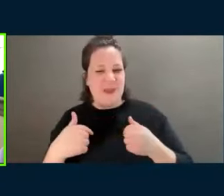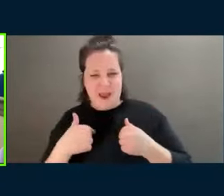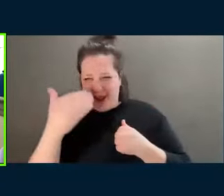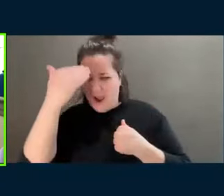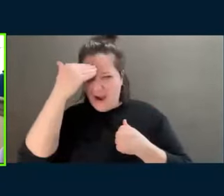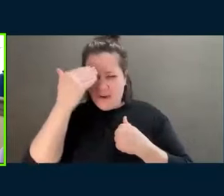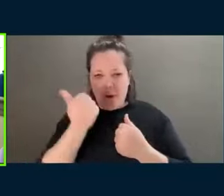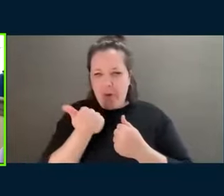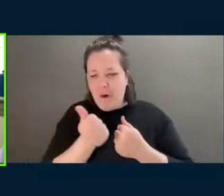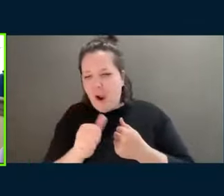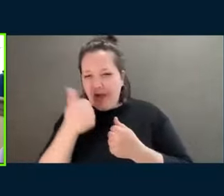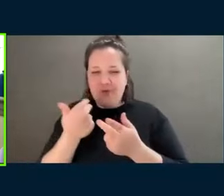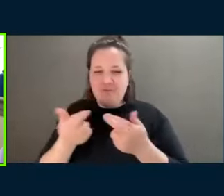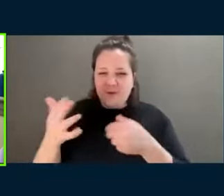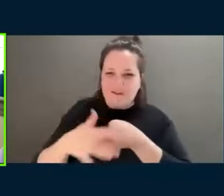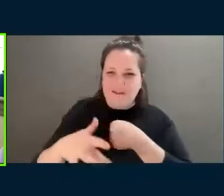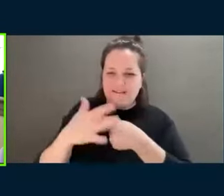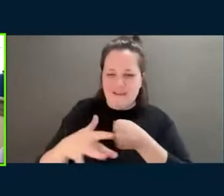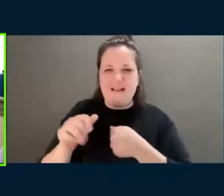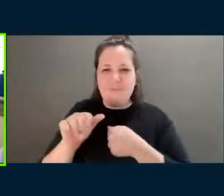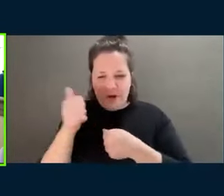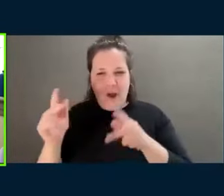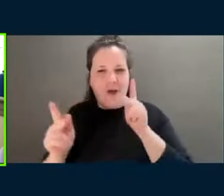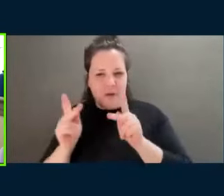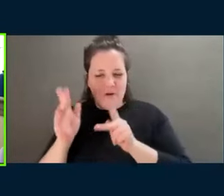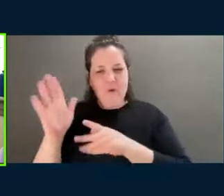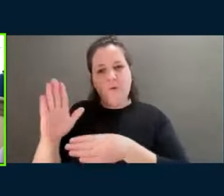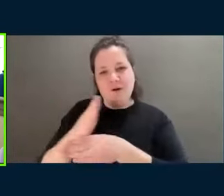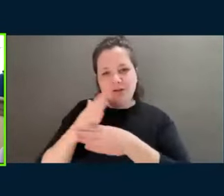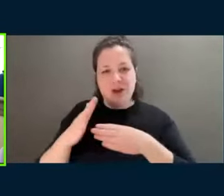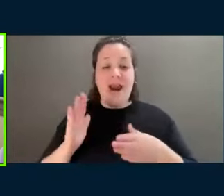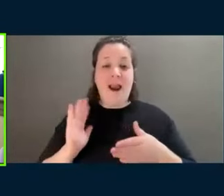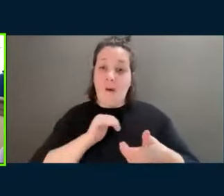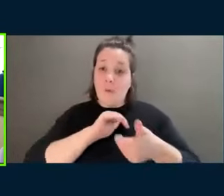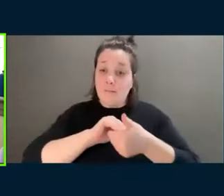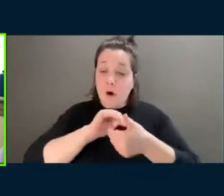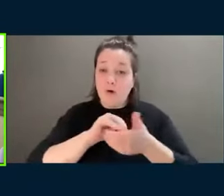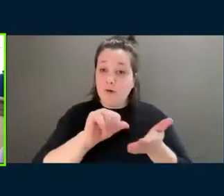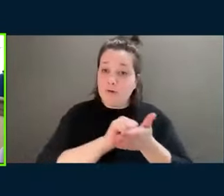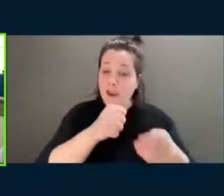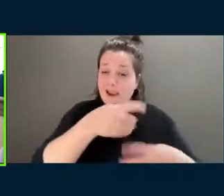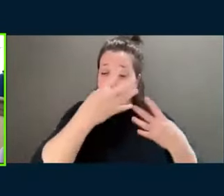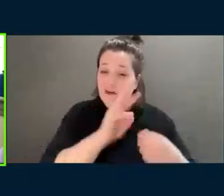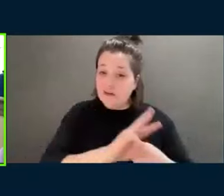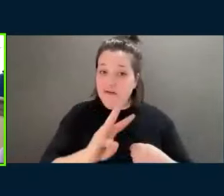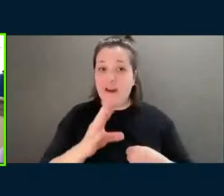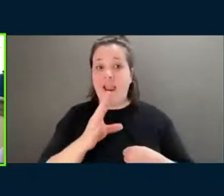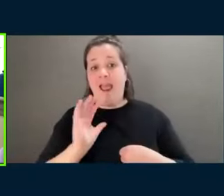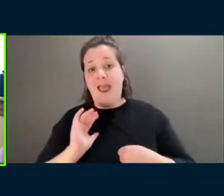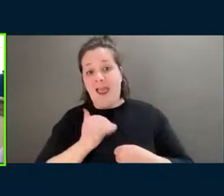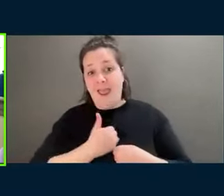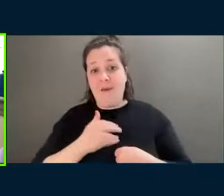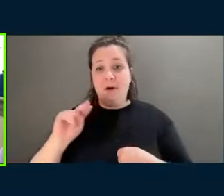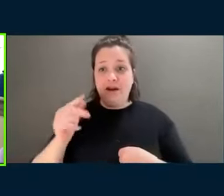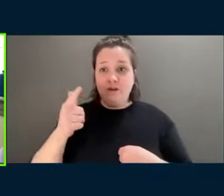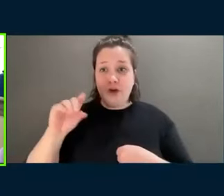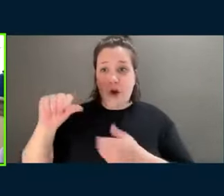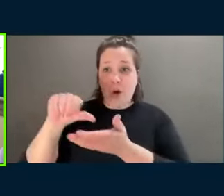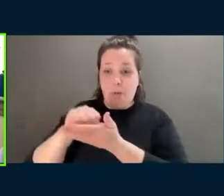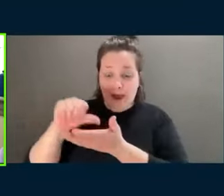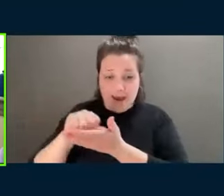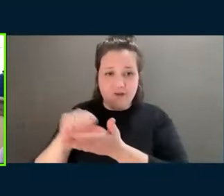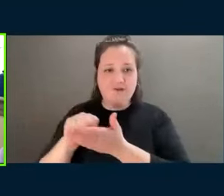other resources out there on the department's page and on the NGO page. You can find many of the wonderful resources our colleagues at CISA and FEMA put together.